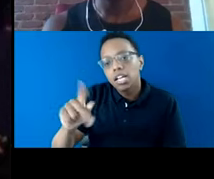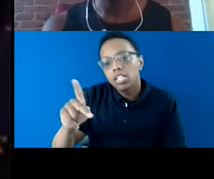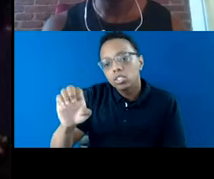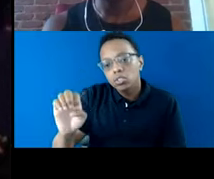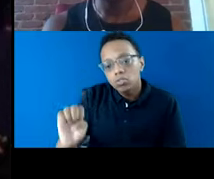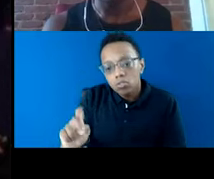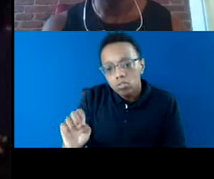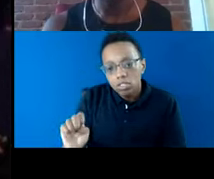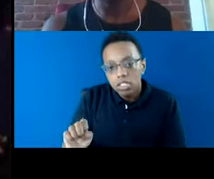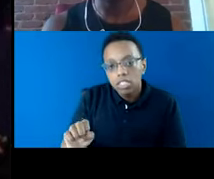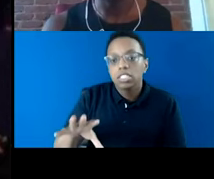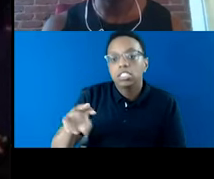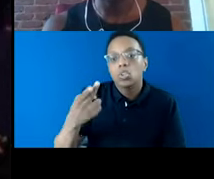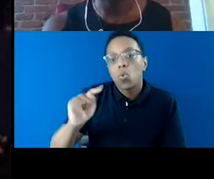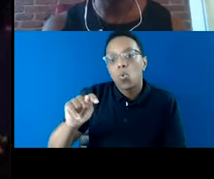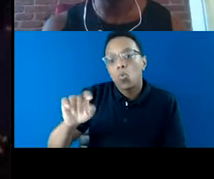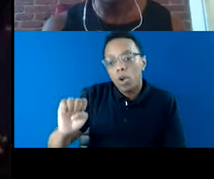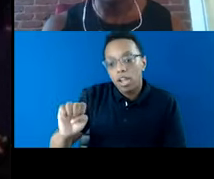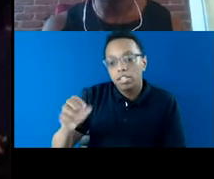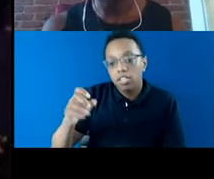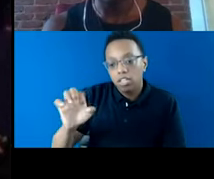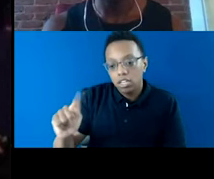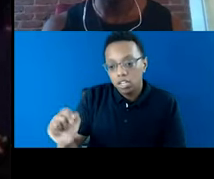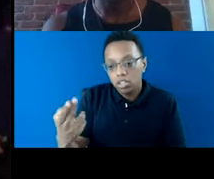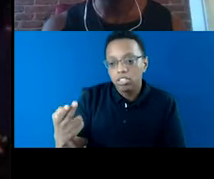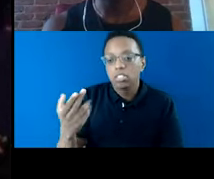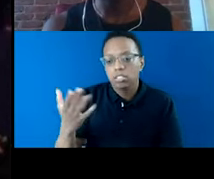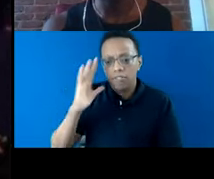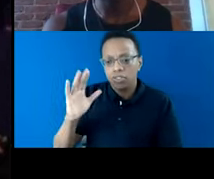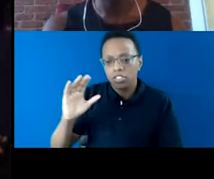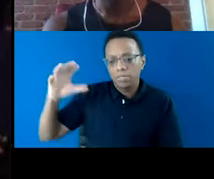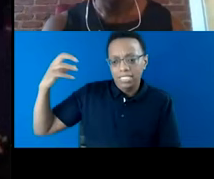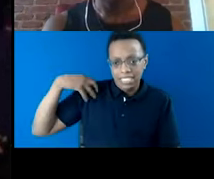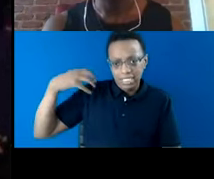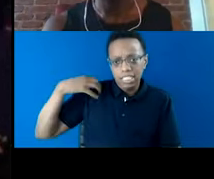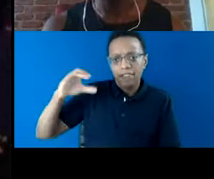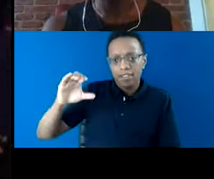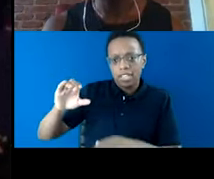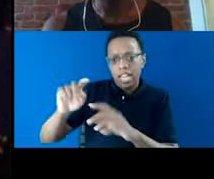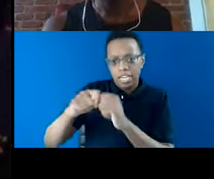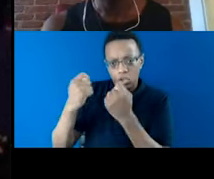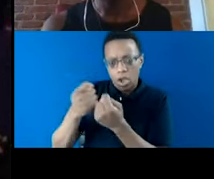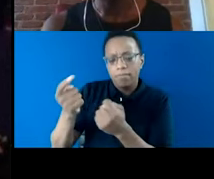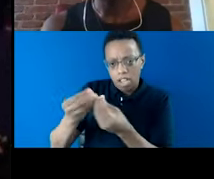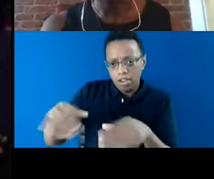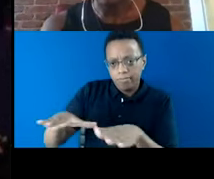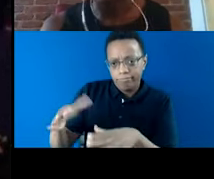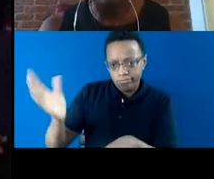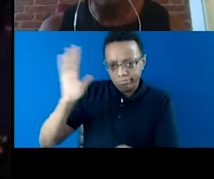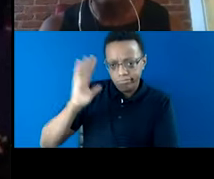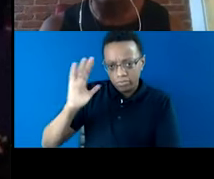She used to be a chief, I believe, within that tribe and on that territory. She is